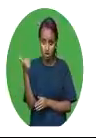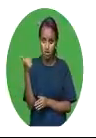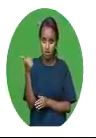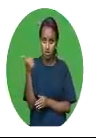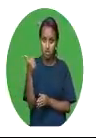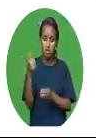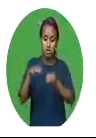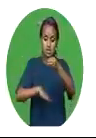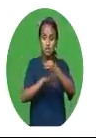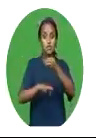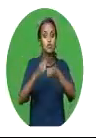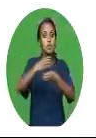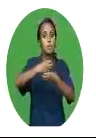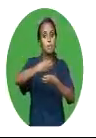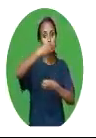of the prism.